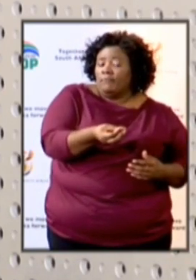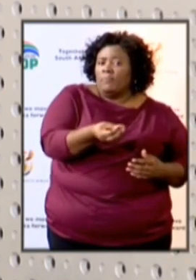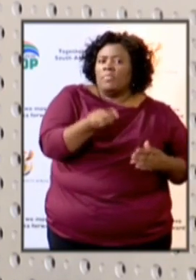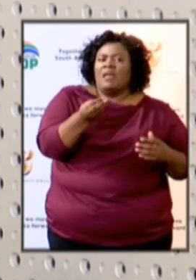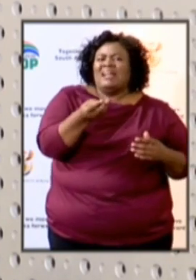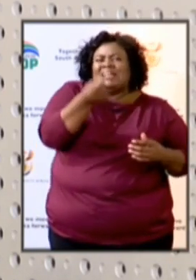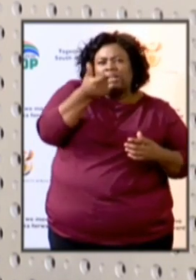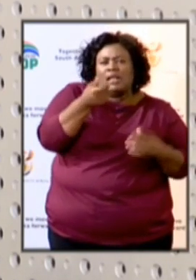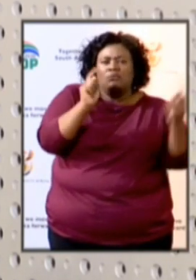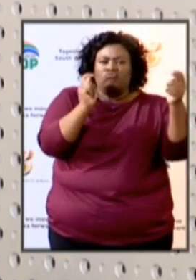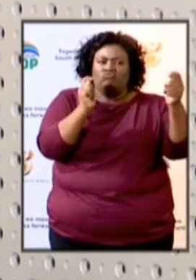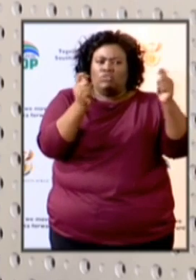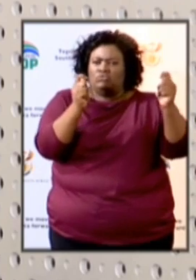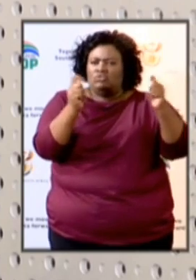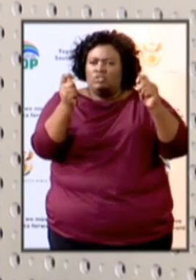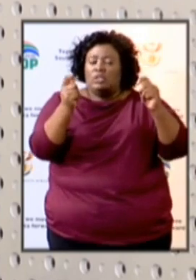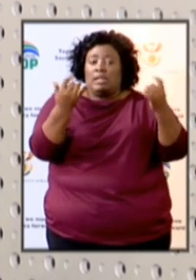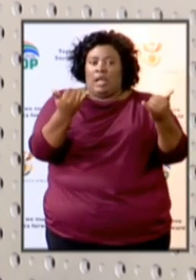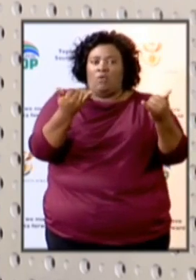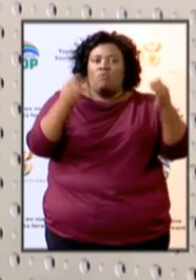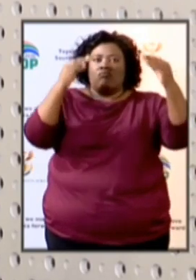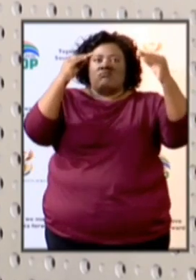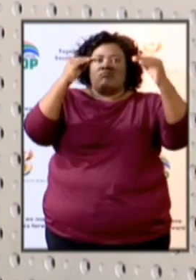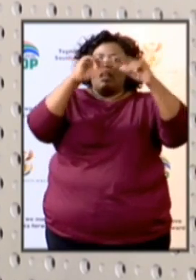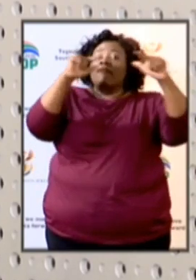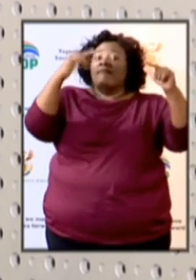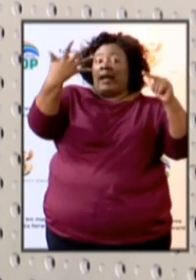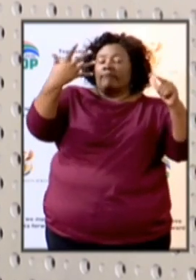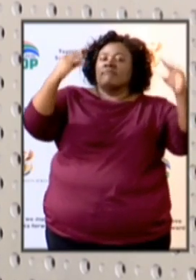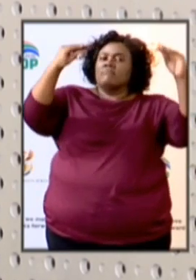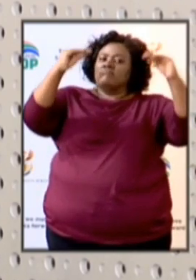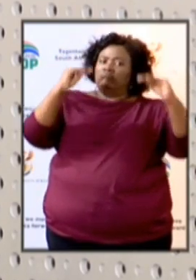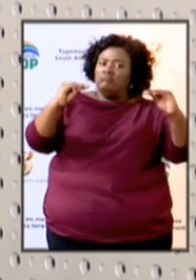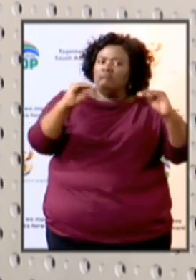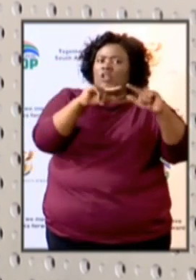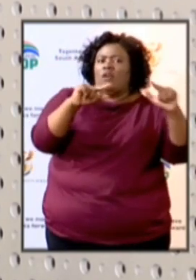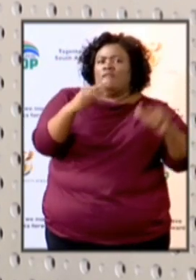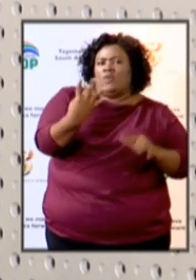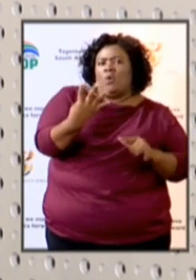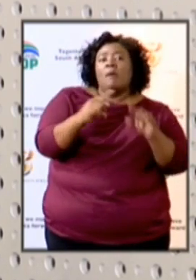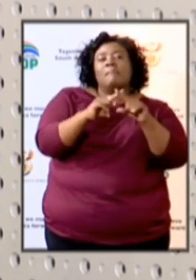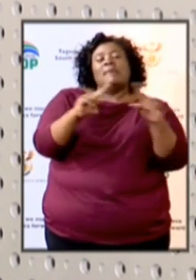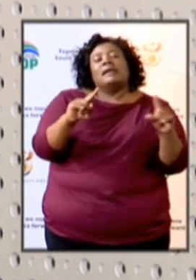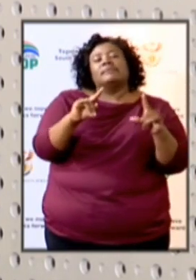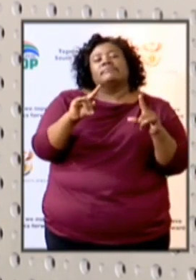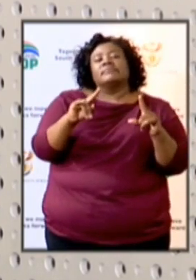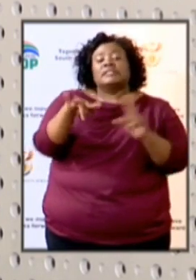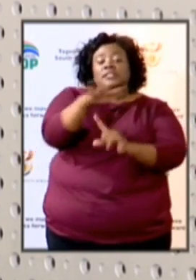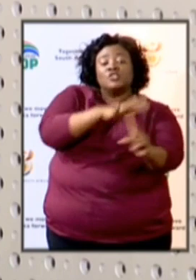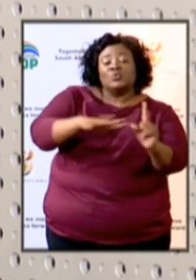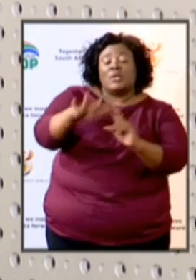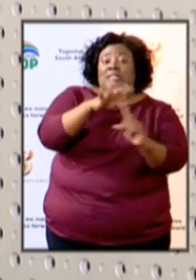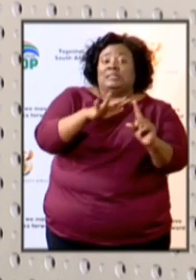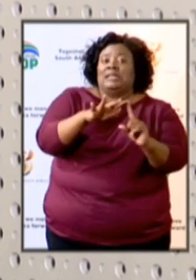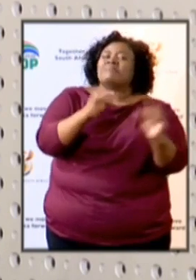nokushintsha nje kancane kusukela ku-5 kuya ku-4. Kodwa ngoba isimo asikashintshe,